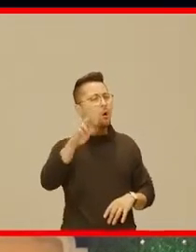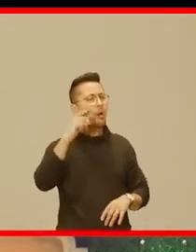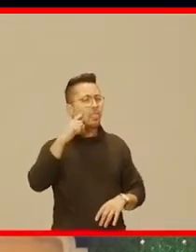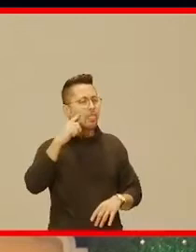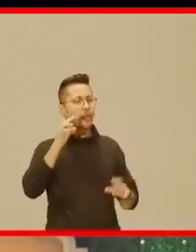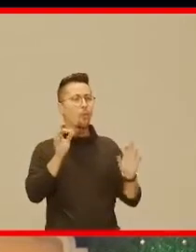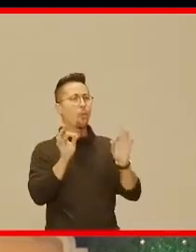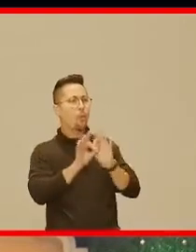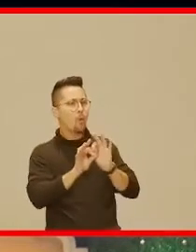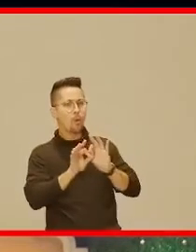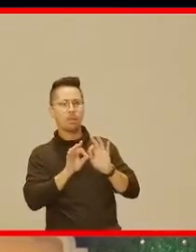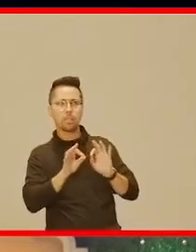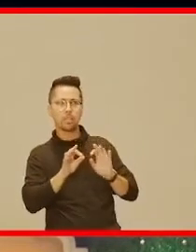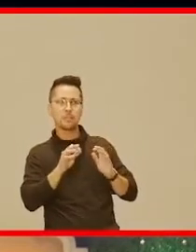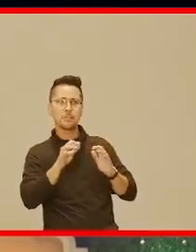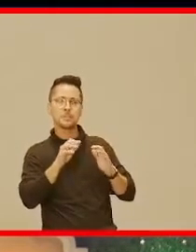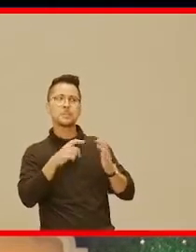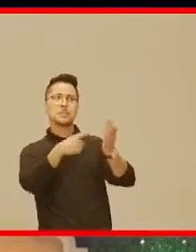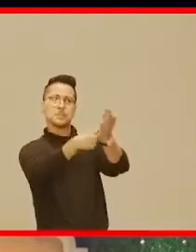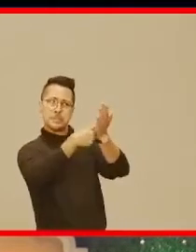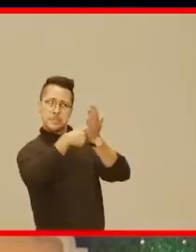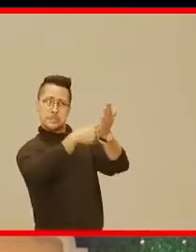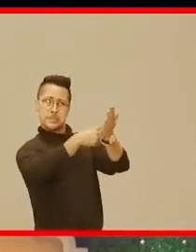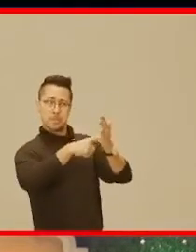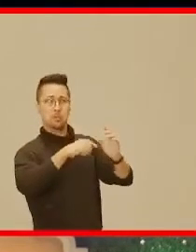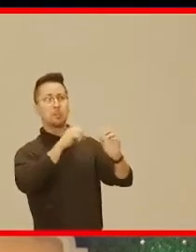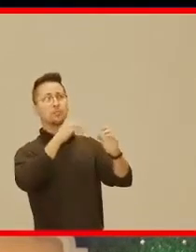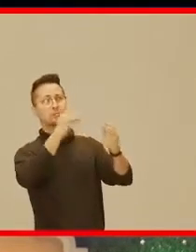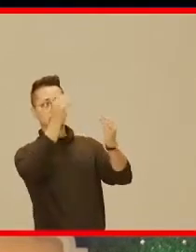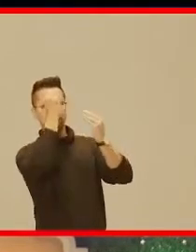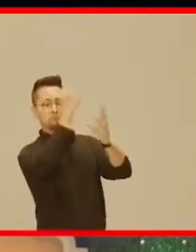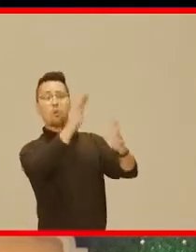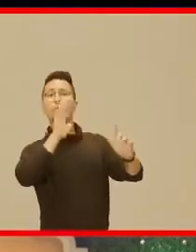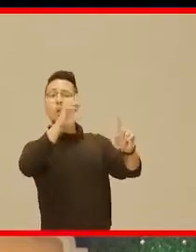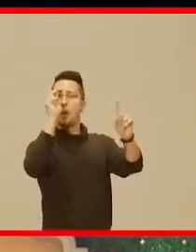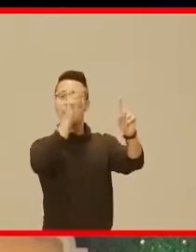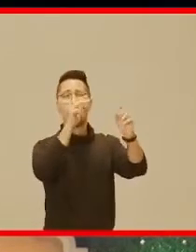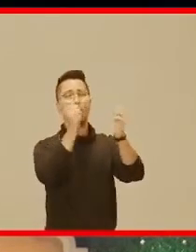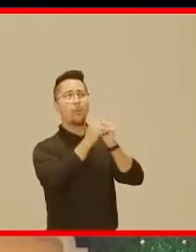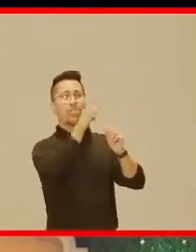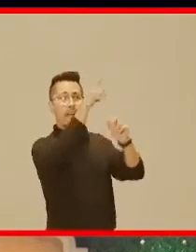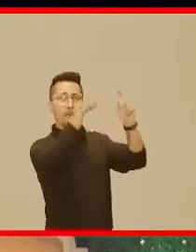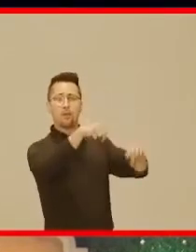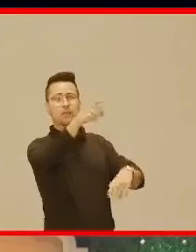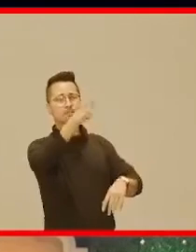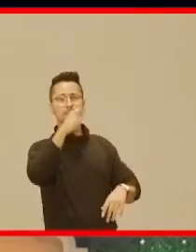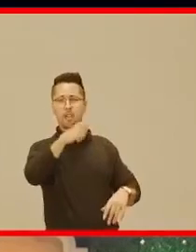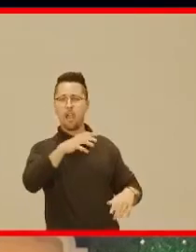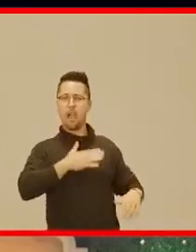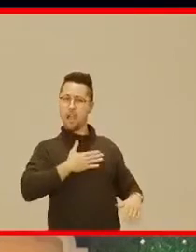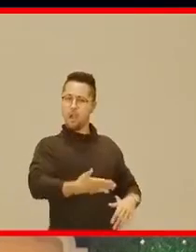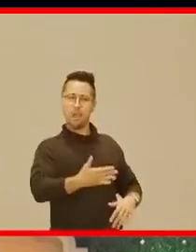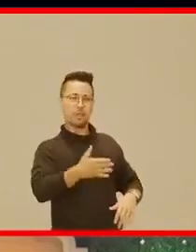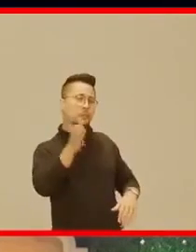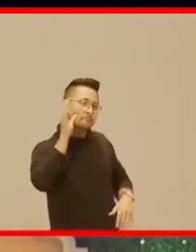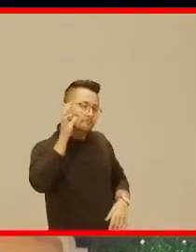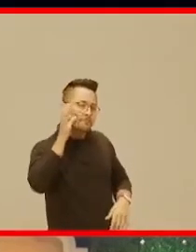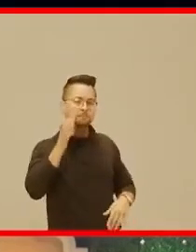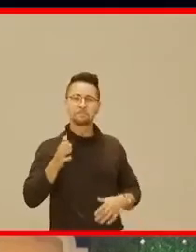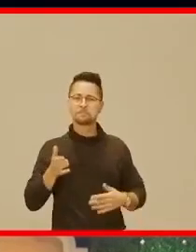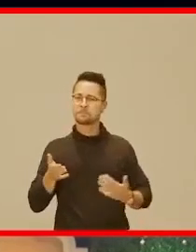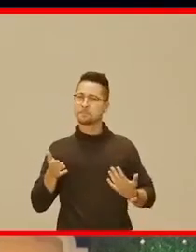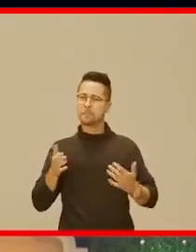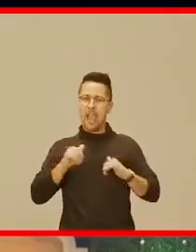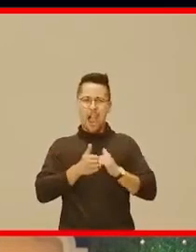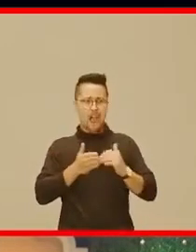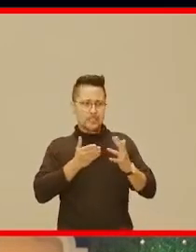kind of represent your views to somebody that you think is probably not going to be very amenable to them? How do you sort of navigate that issue of,